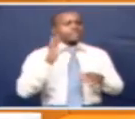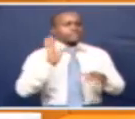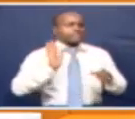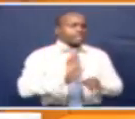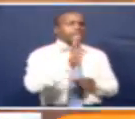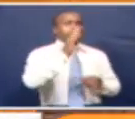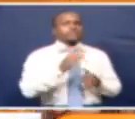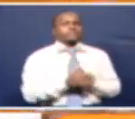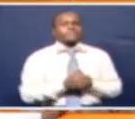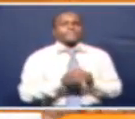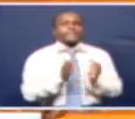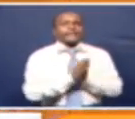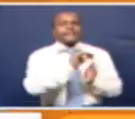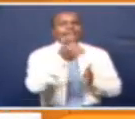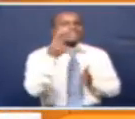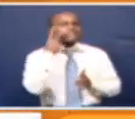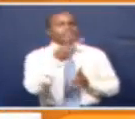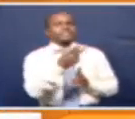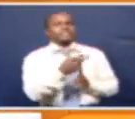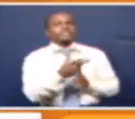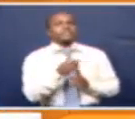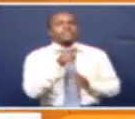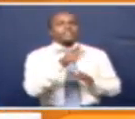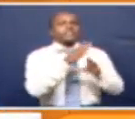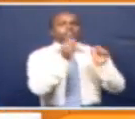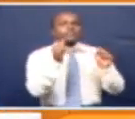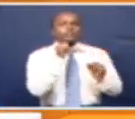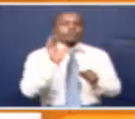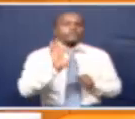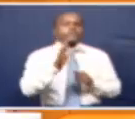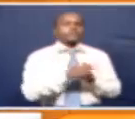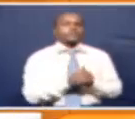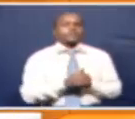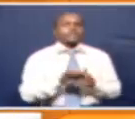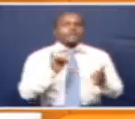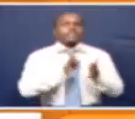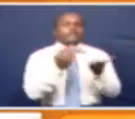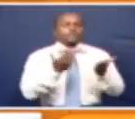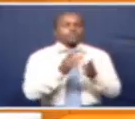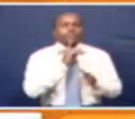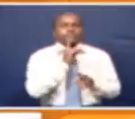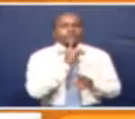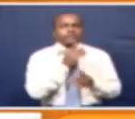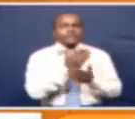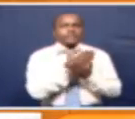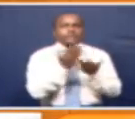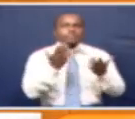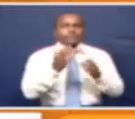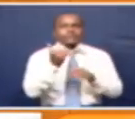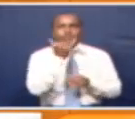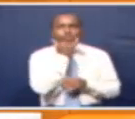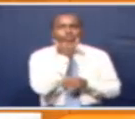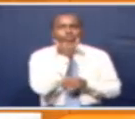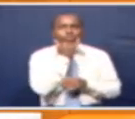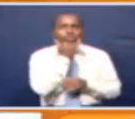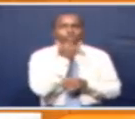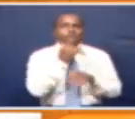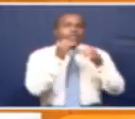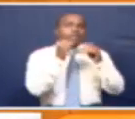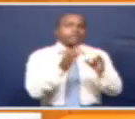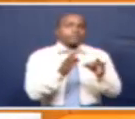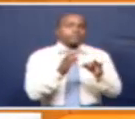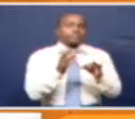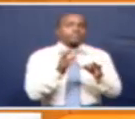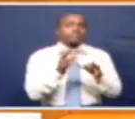is theirs, and others see that president as not theirs. That is why we are saying something has gone wrong. And in fact, if Uhuru Kenyatta